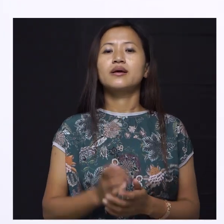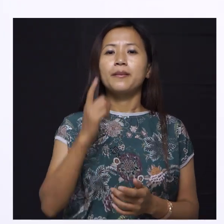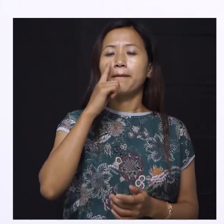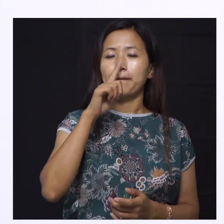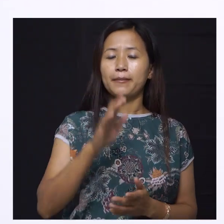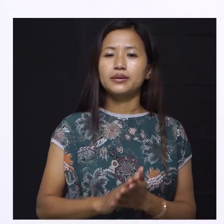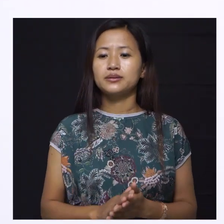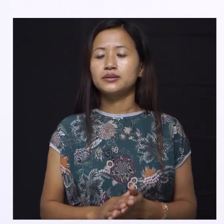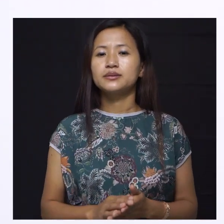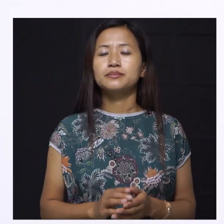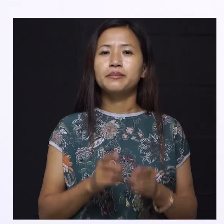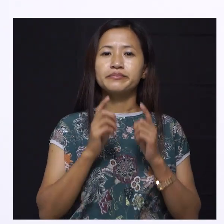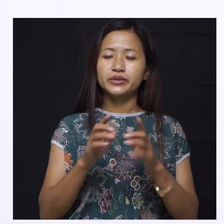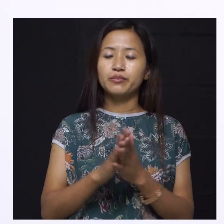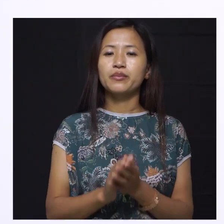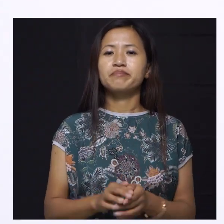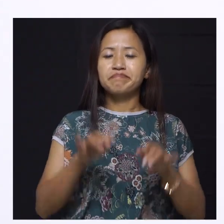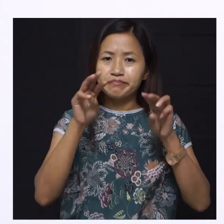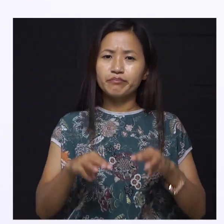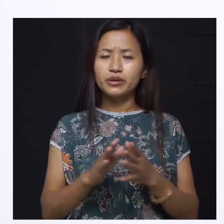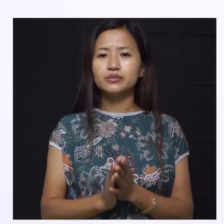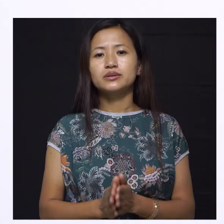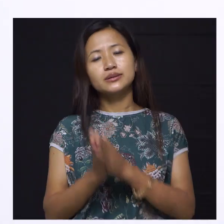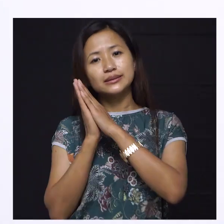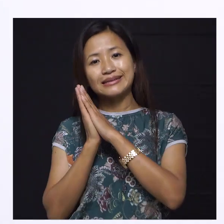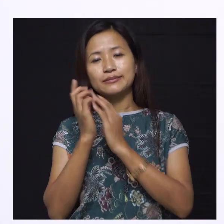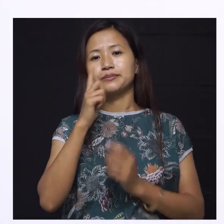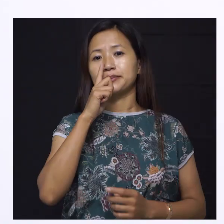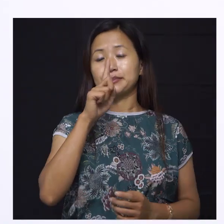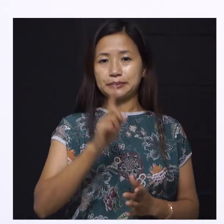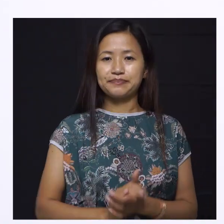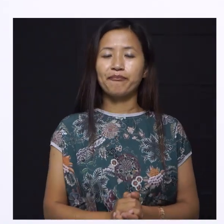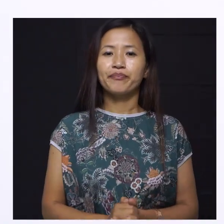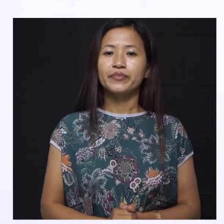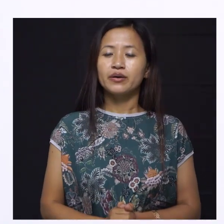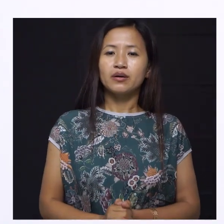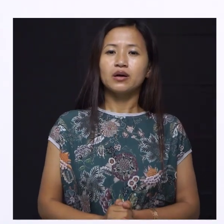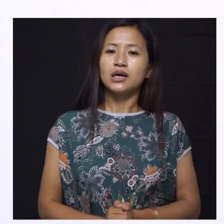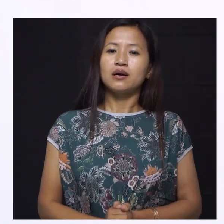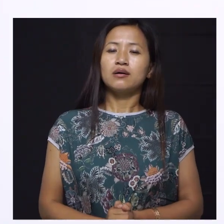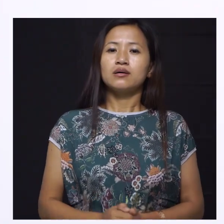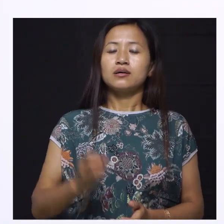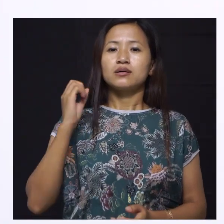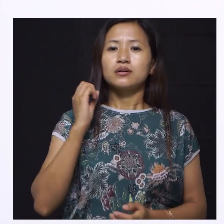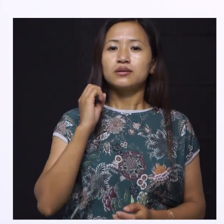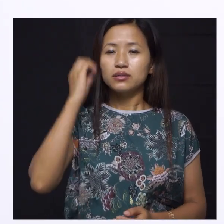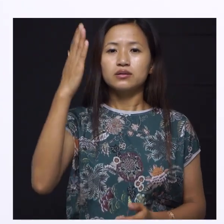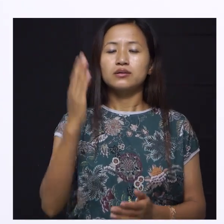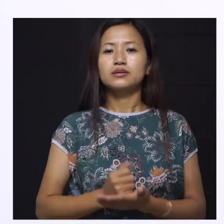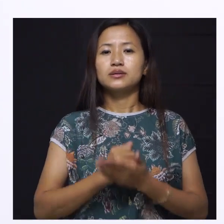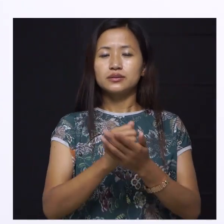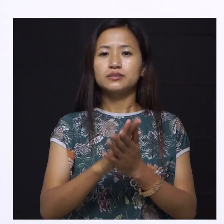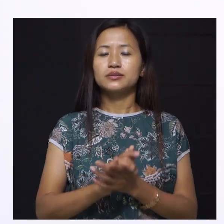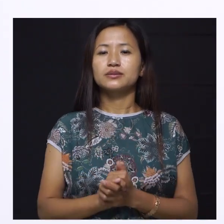she's sleeping." See, the discussion, the discussion that they were having at this moment. God help her. Maybe God help her, and